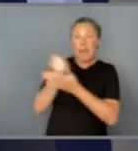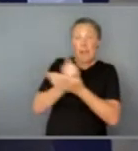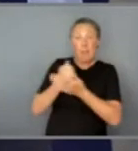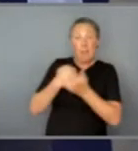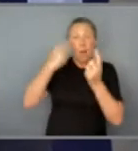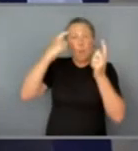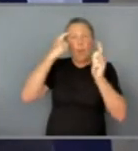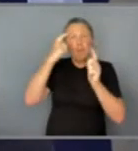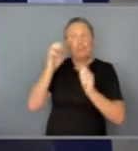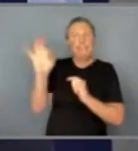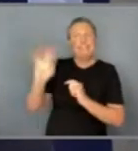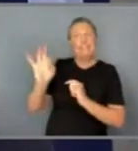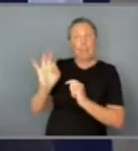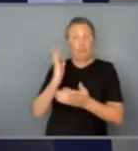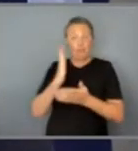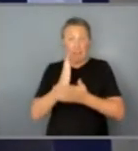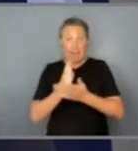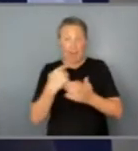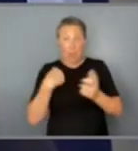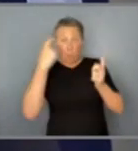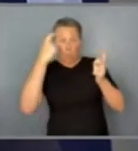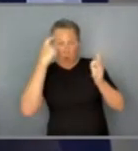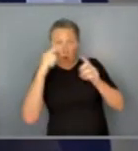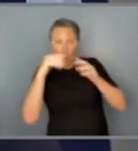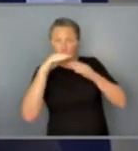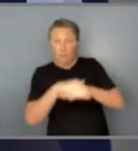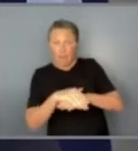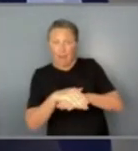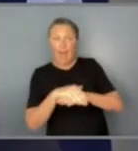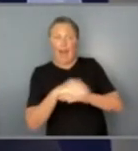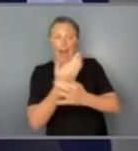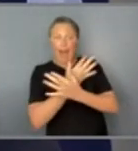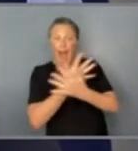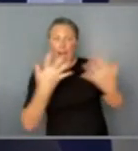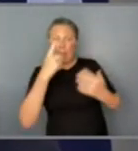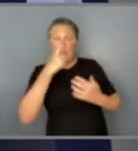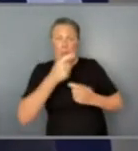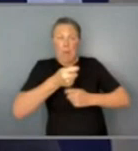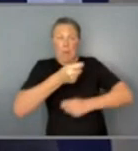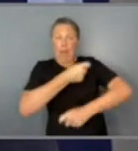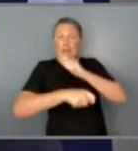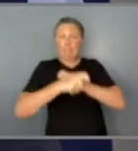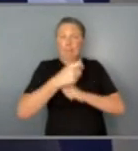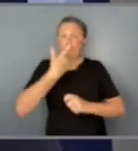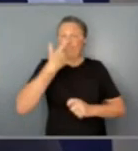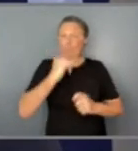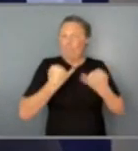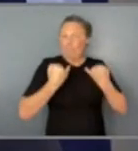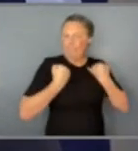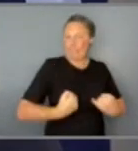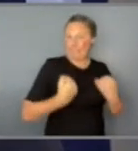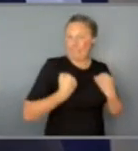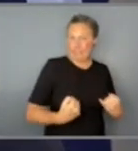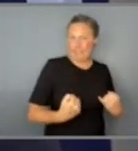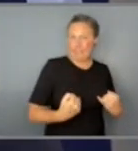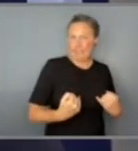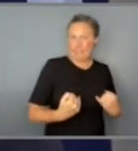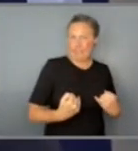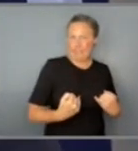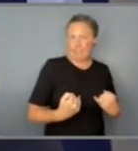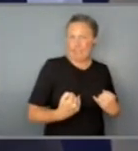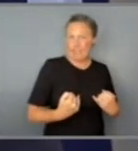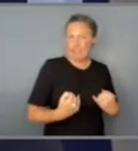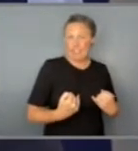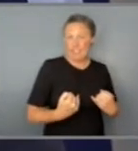what really matters is how many people are experiencing serious illness and how many people are having to draw on the